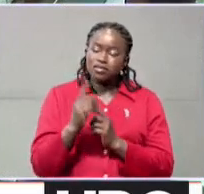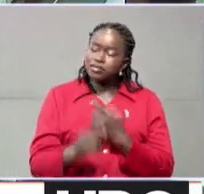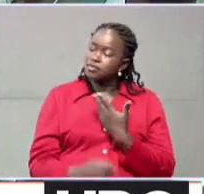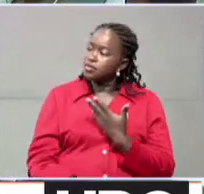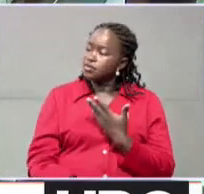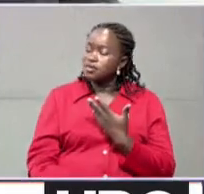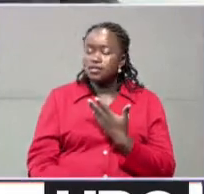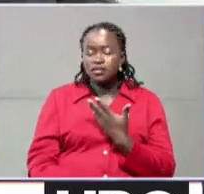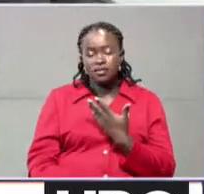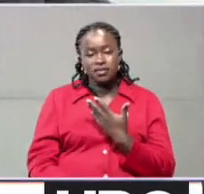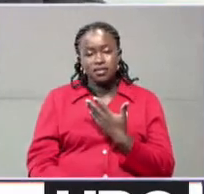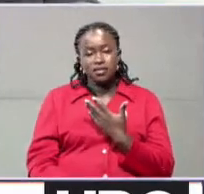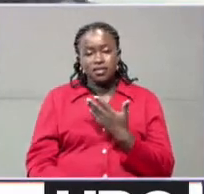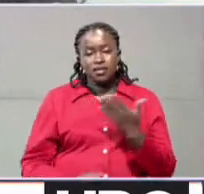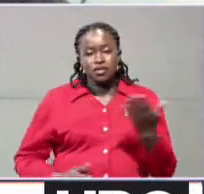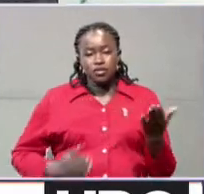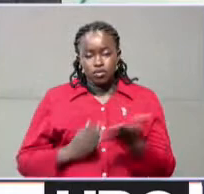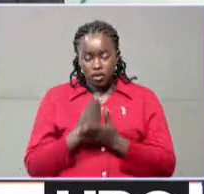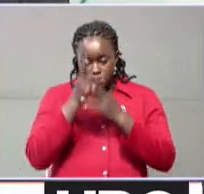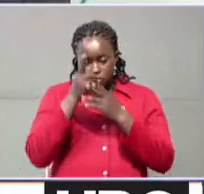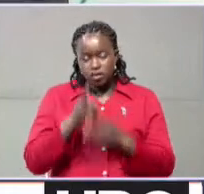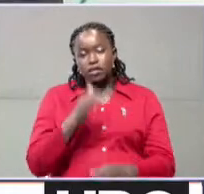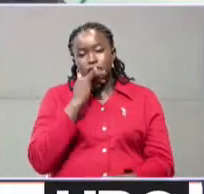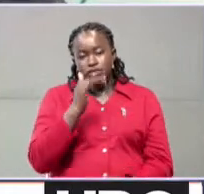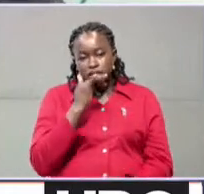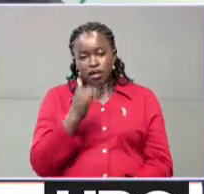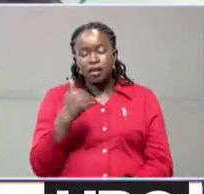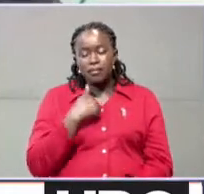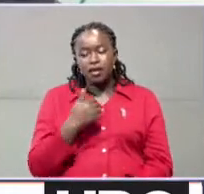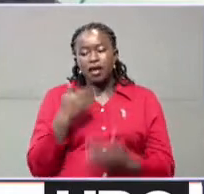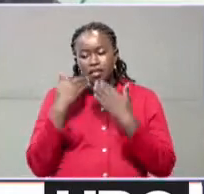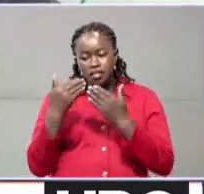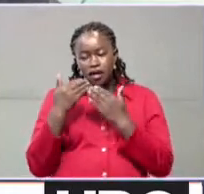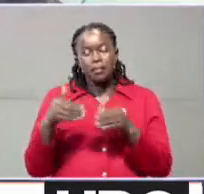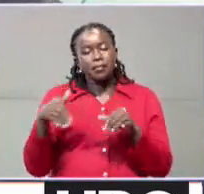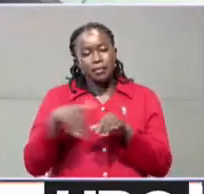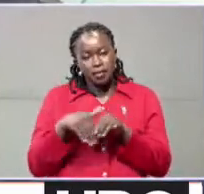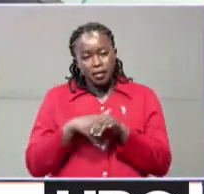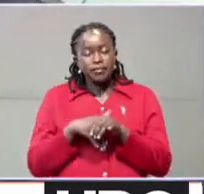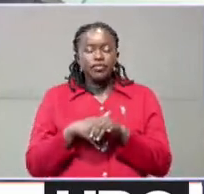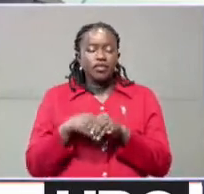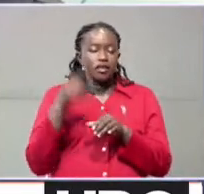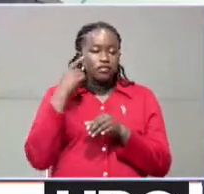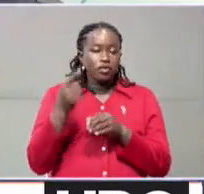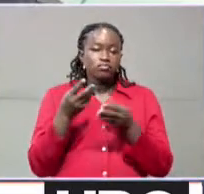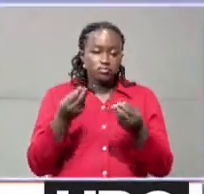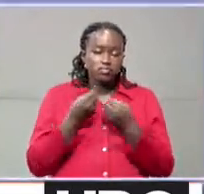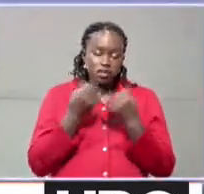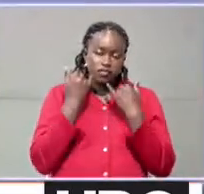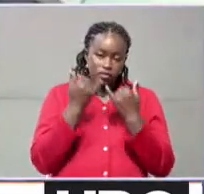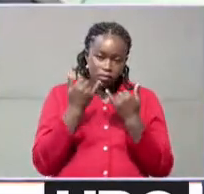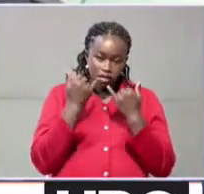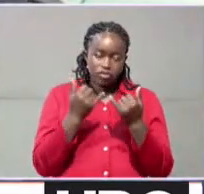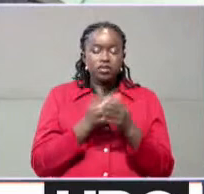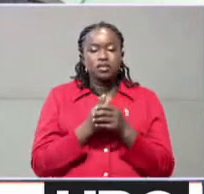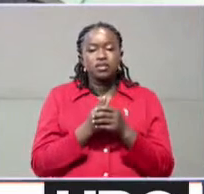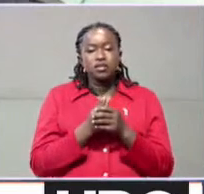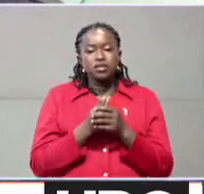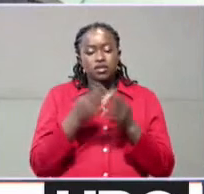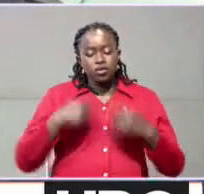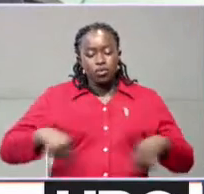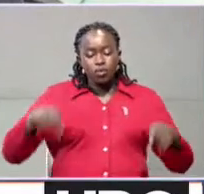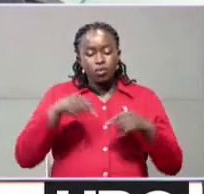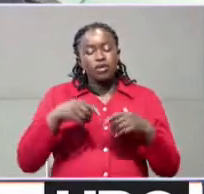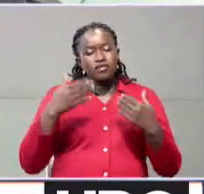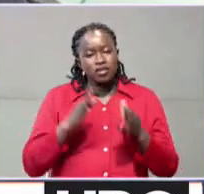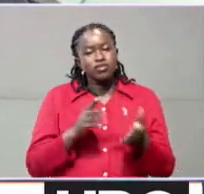alright honorable speaker i thank the honorary member for that information we had received